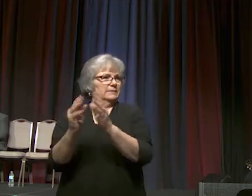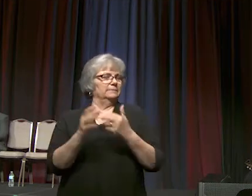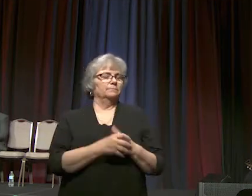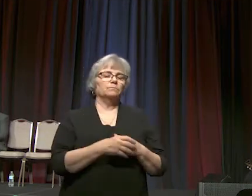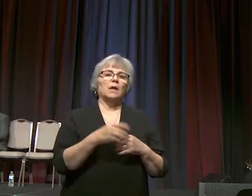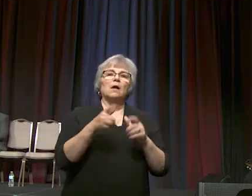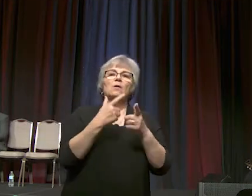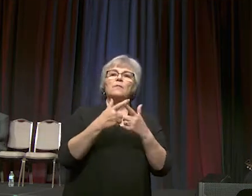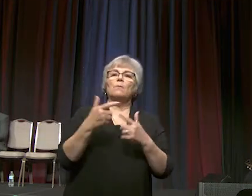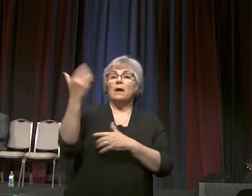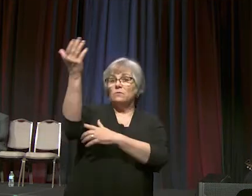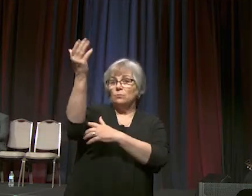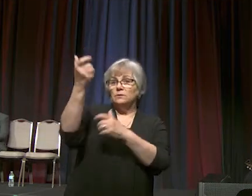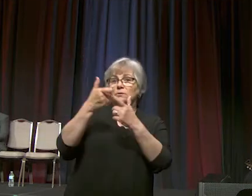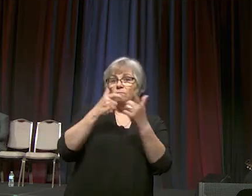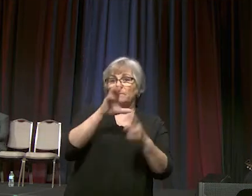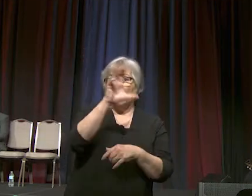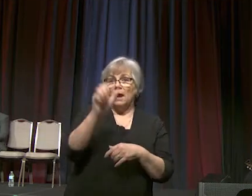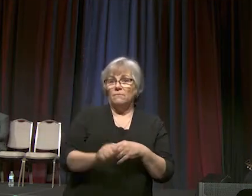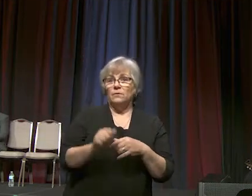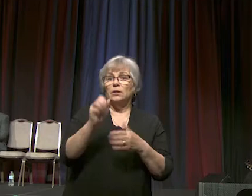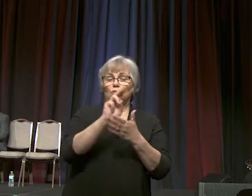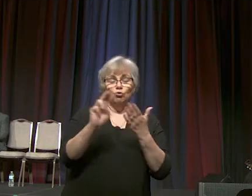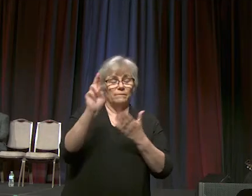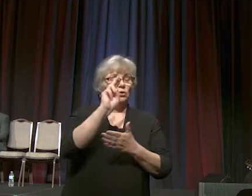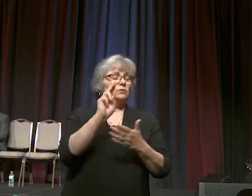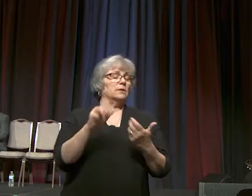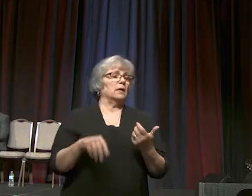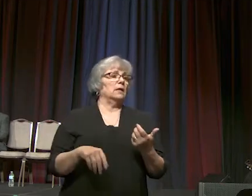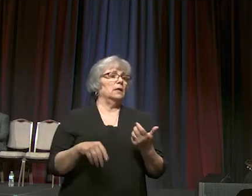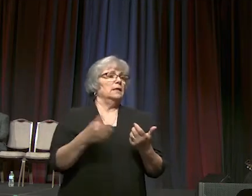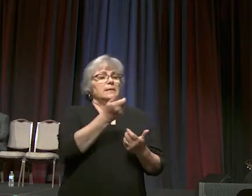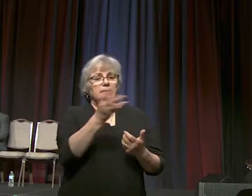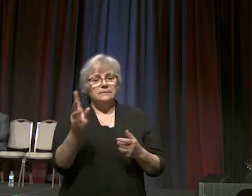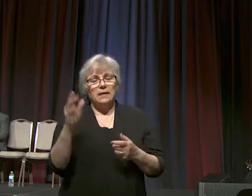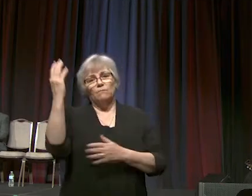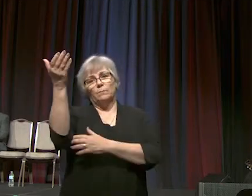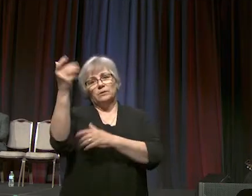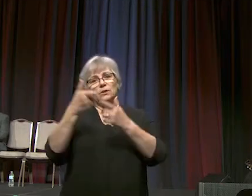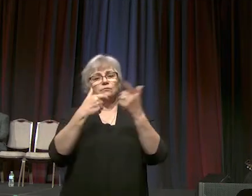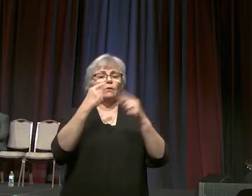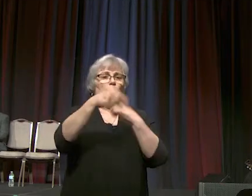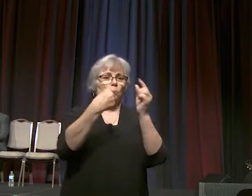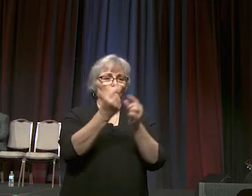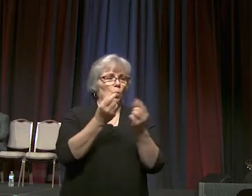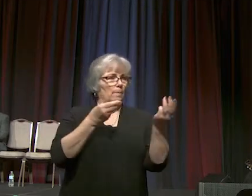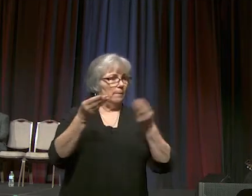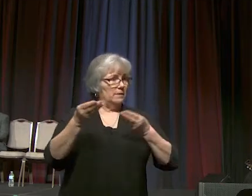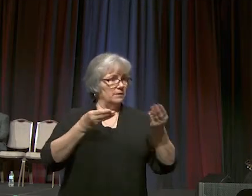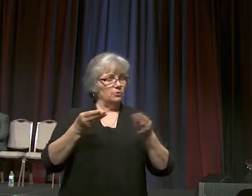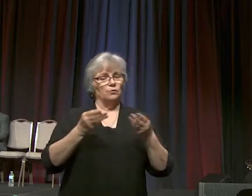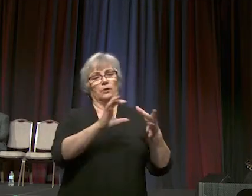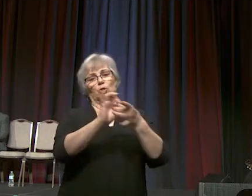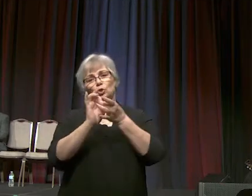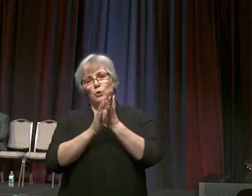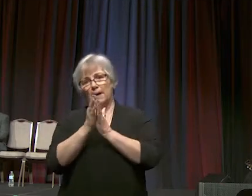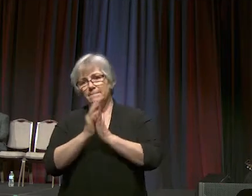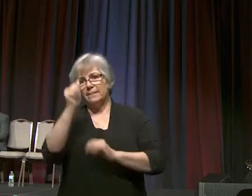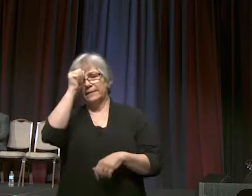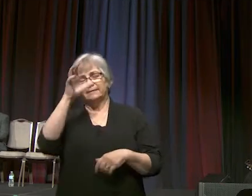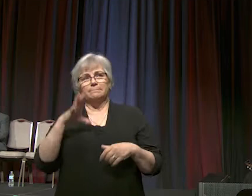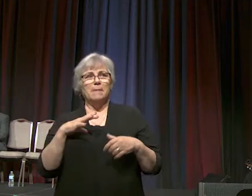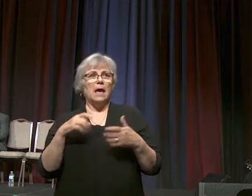presentation from Africa University. There are several presentations from Global Ministries, United Methodist